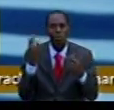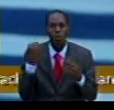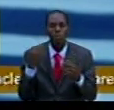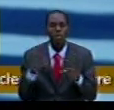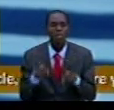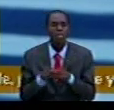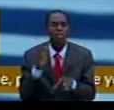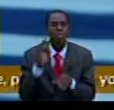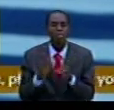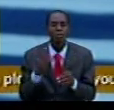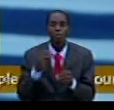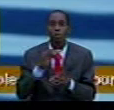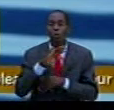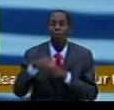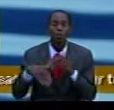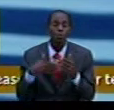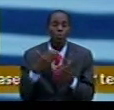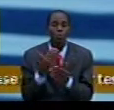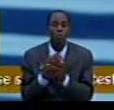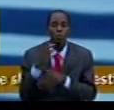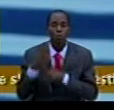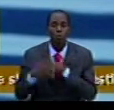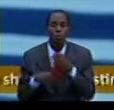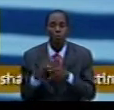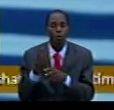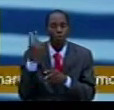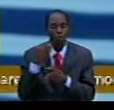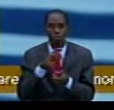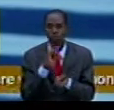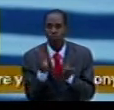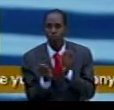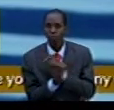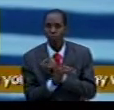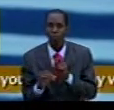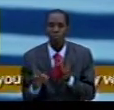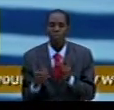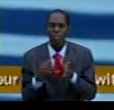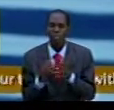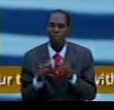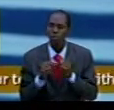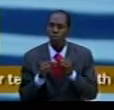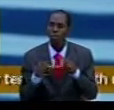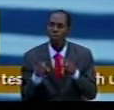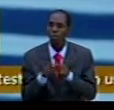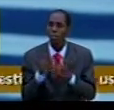was turning. And it continued like that. Later, it now got to